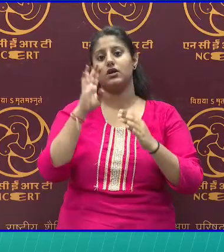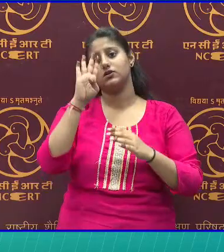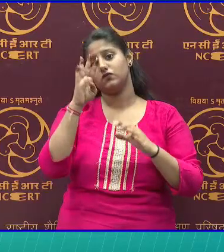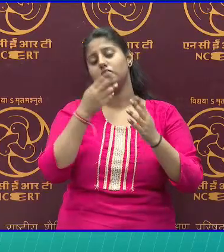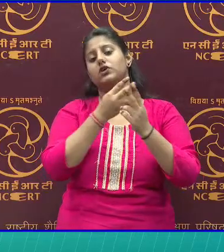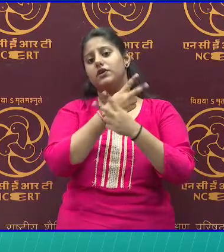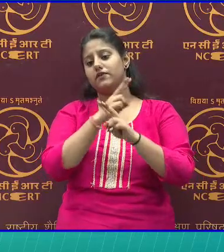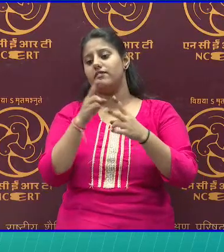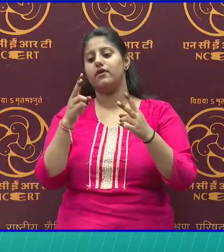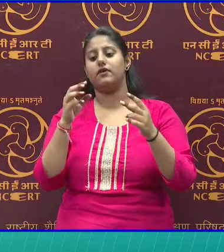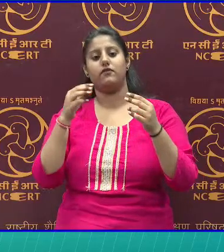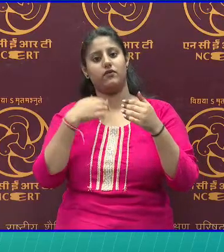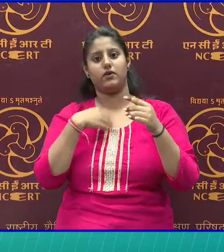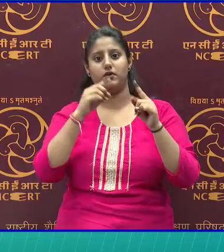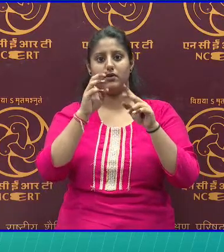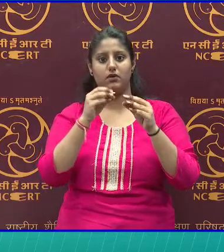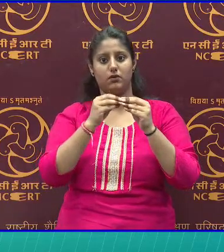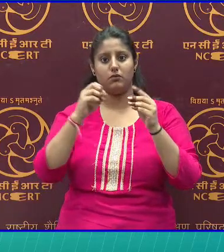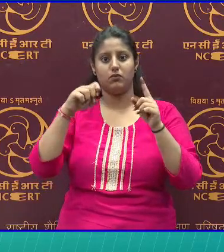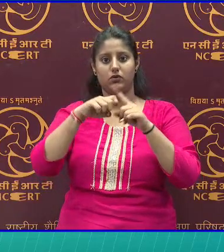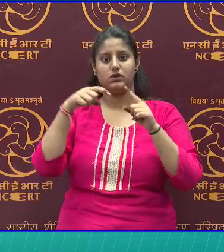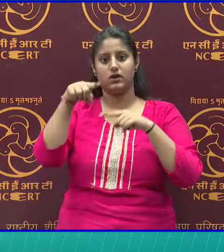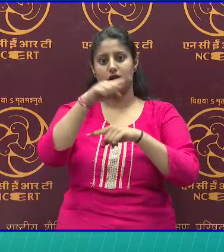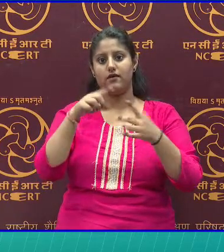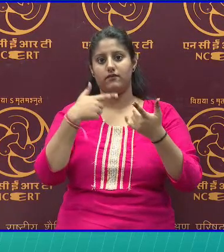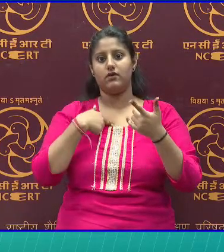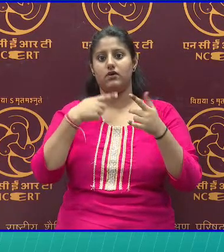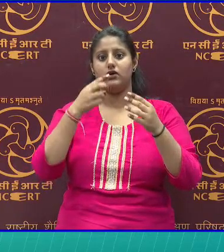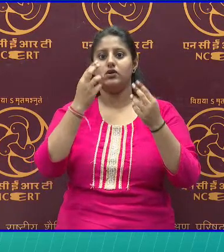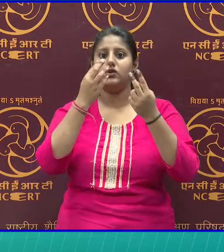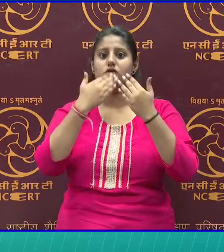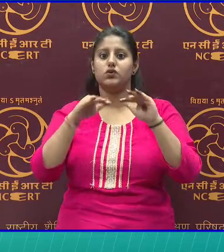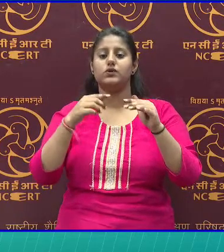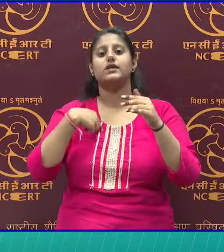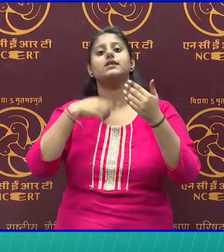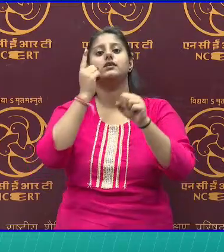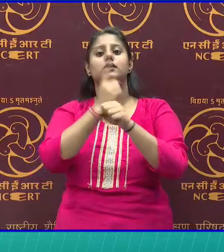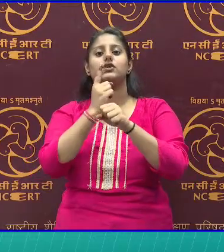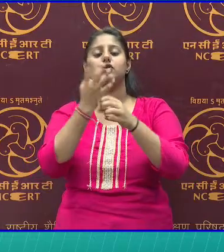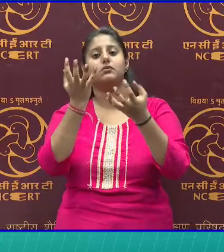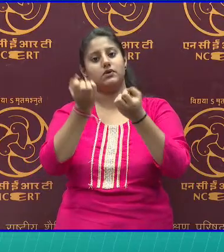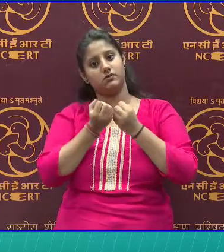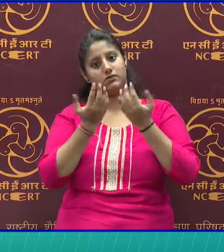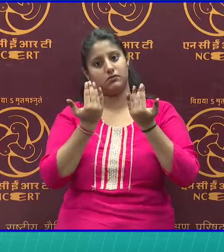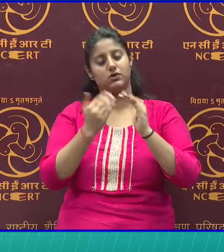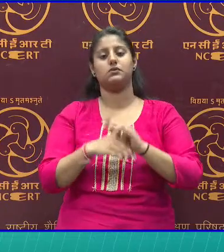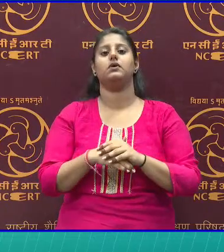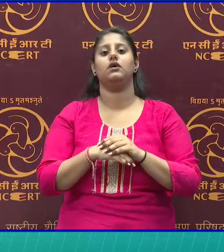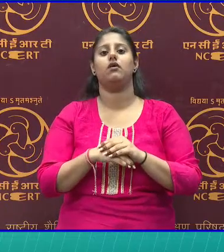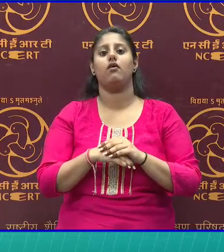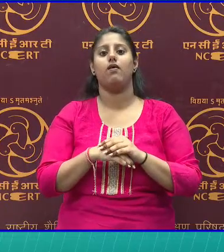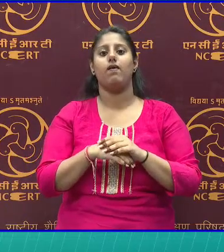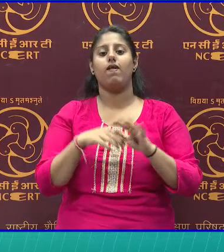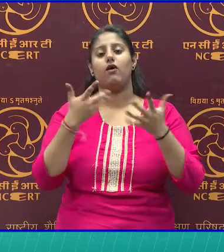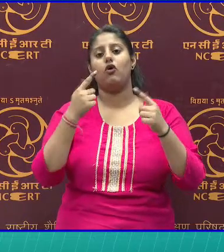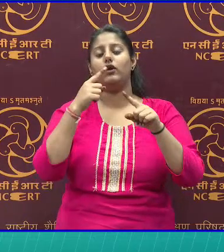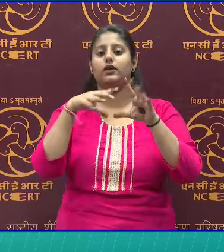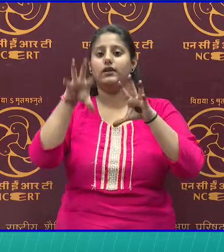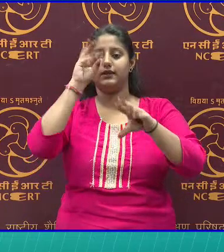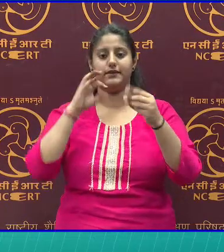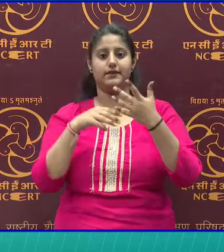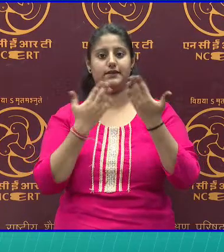are out, and students and teachers should go get them and learn from